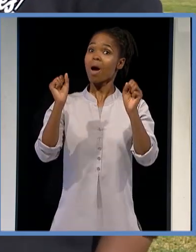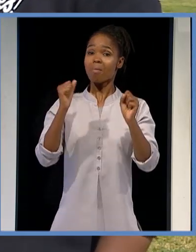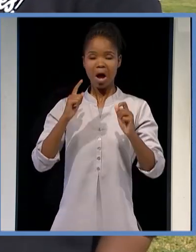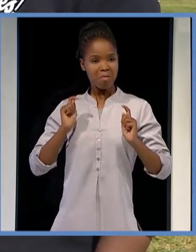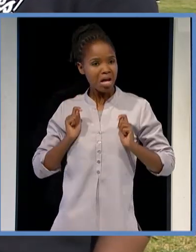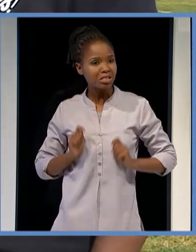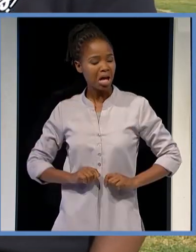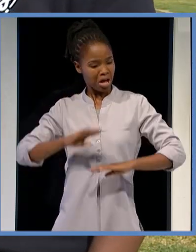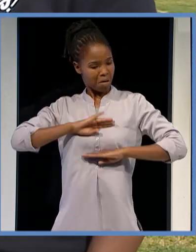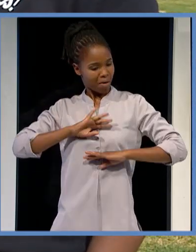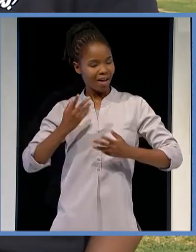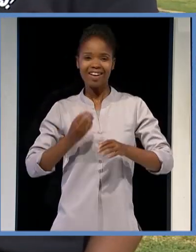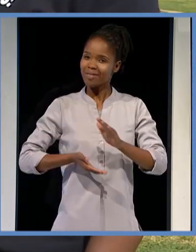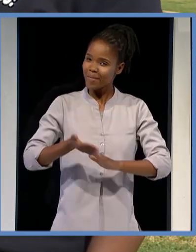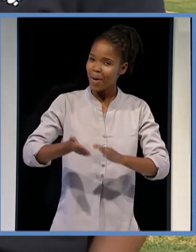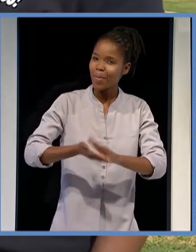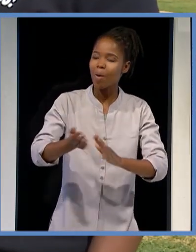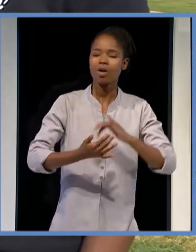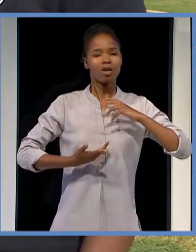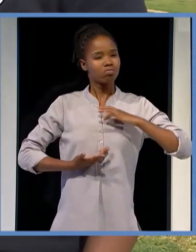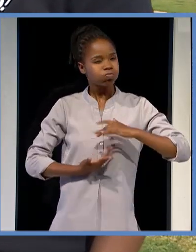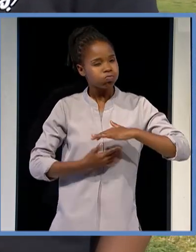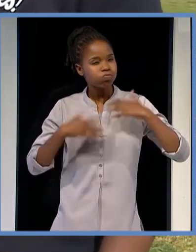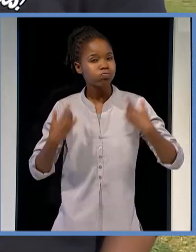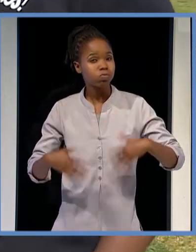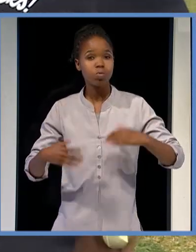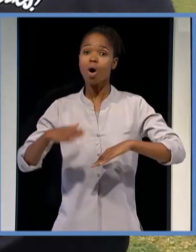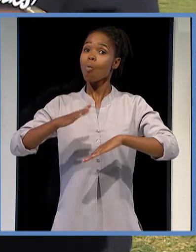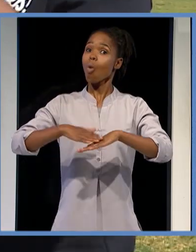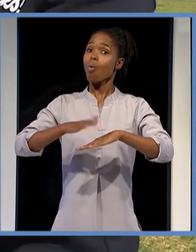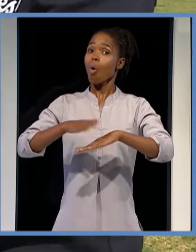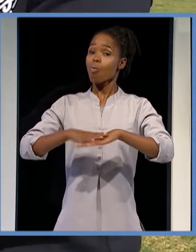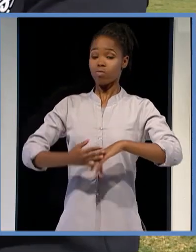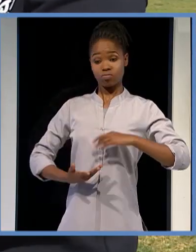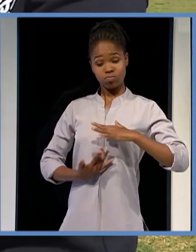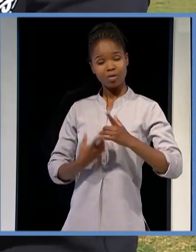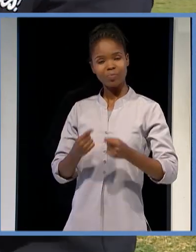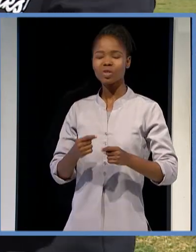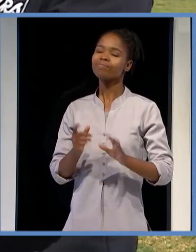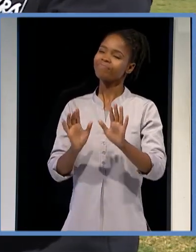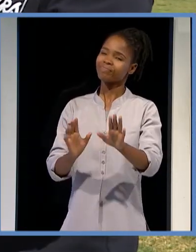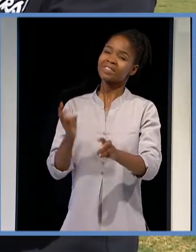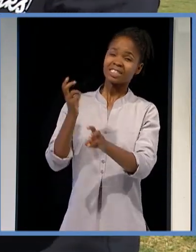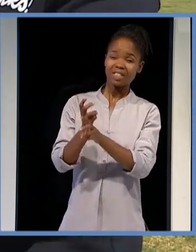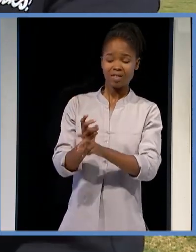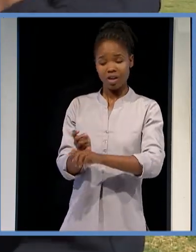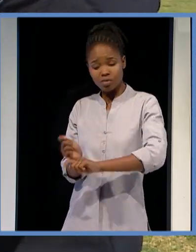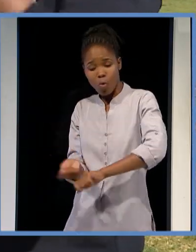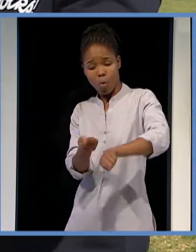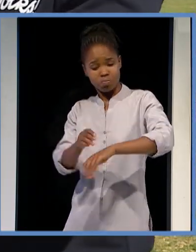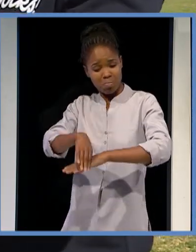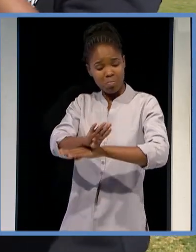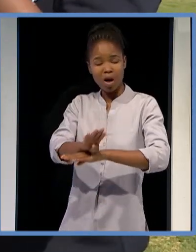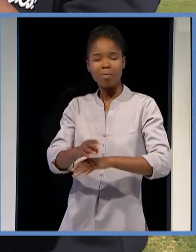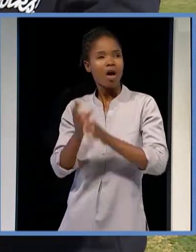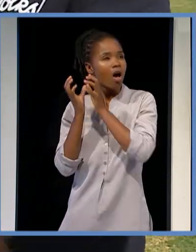such inspiration. No. But it's you know, not possible. To inspire them more, let's show them. You know what? It's hard to do this. These people are blind and they just